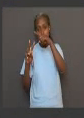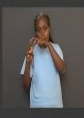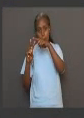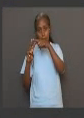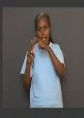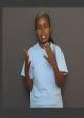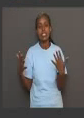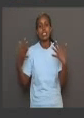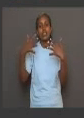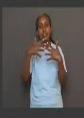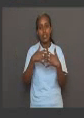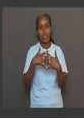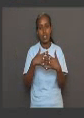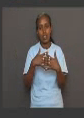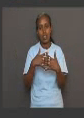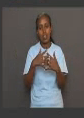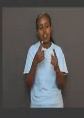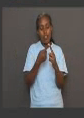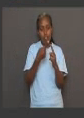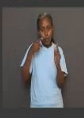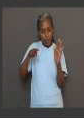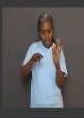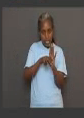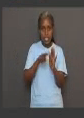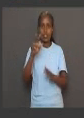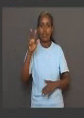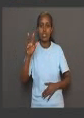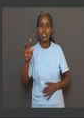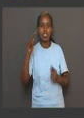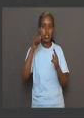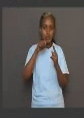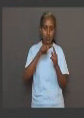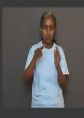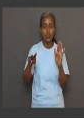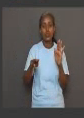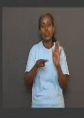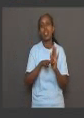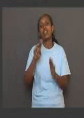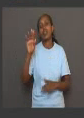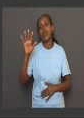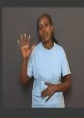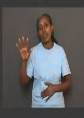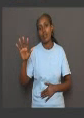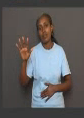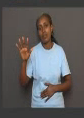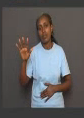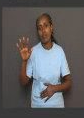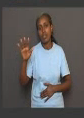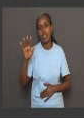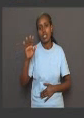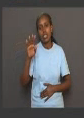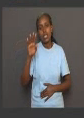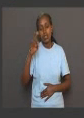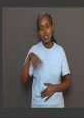Pi is integral from -3 to -5 of